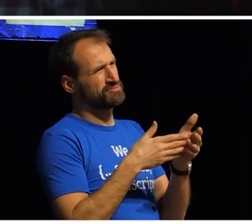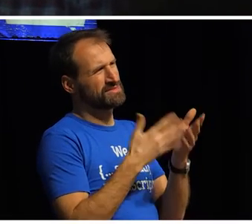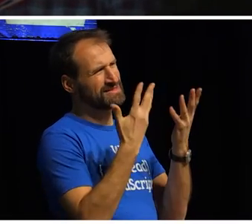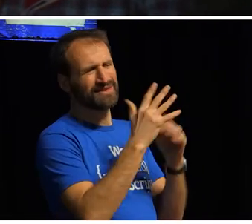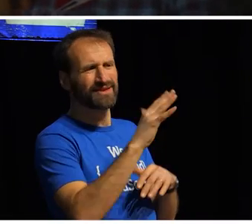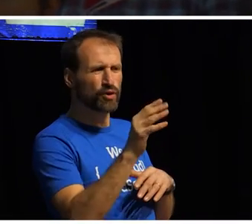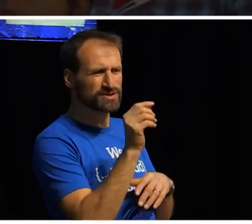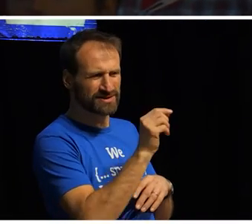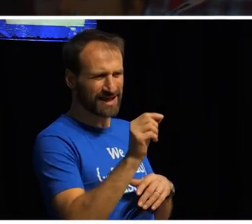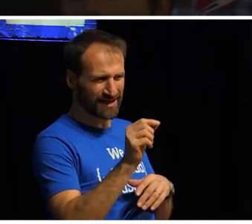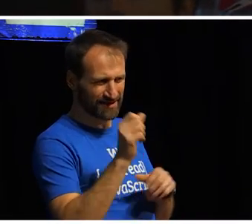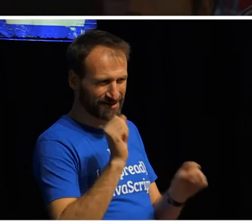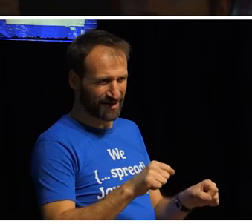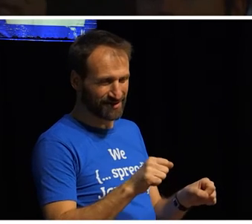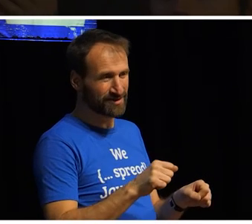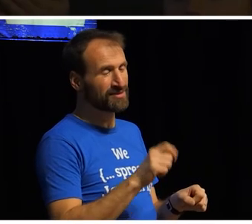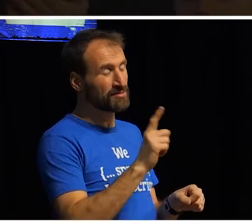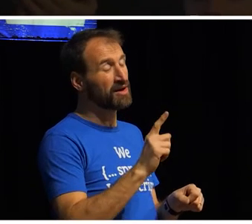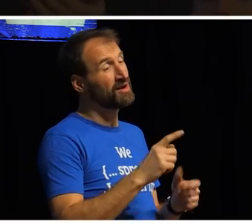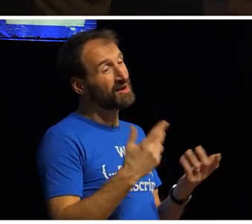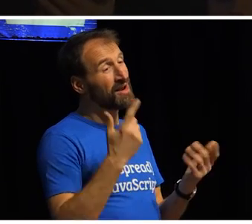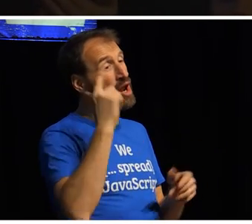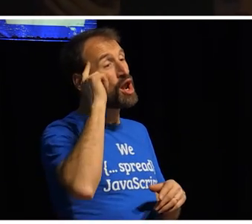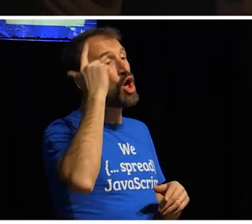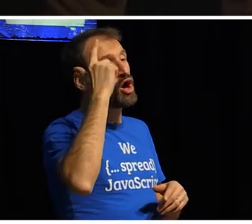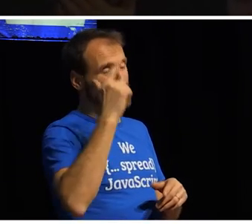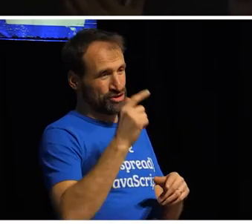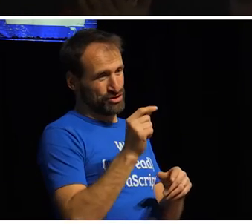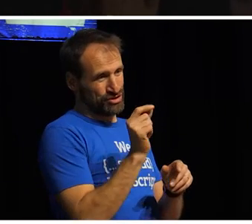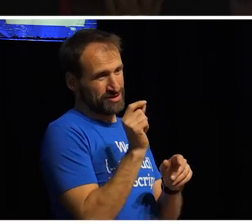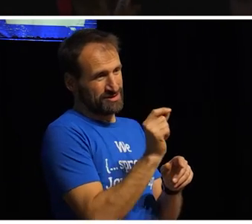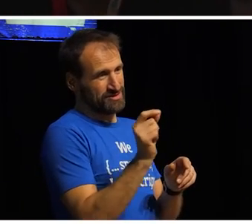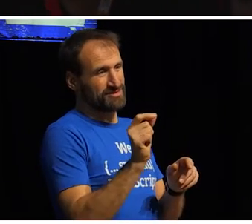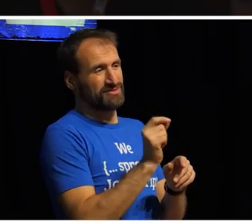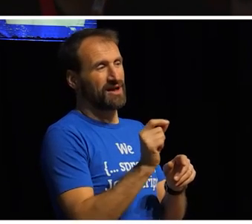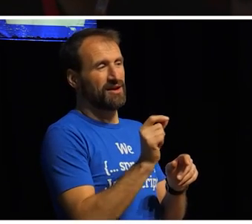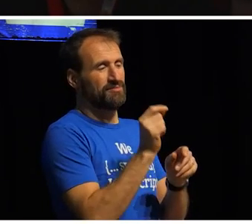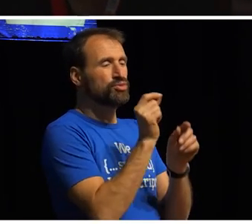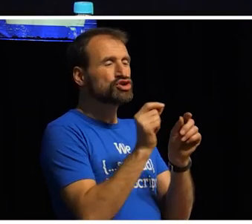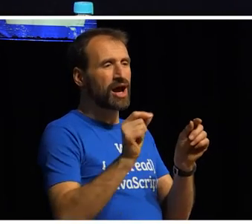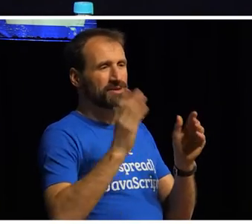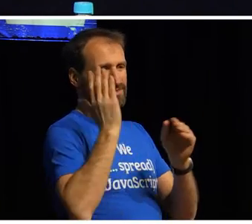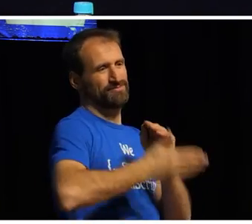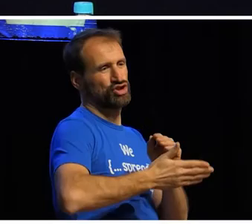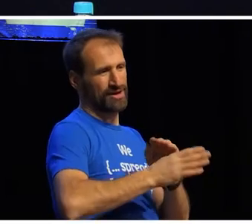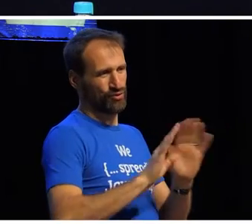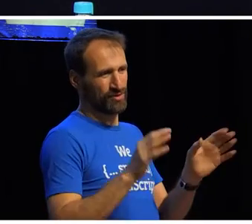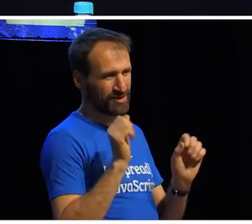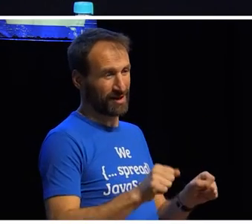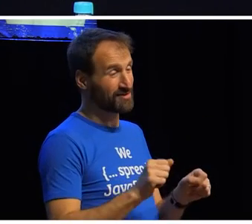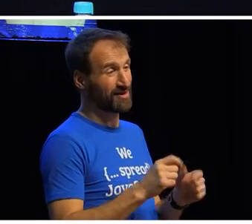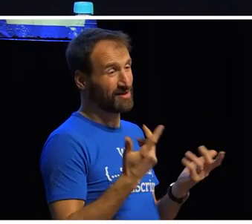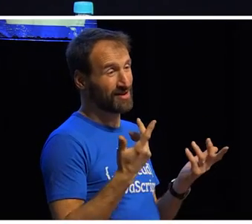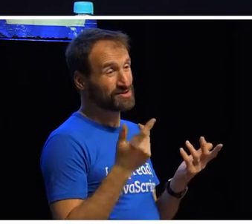right solution is to have a logical capita to allow twenty characters or 30 characters in the different sections so that you truly limited because otherwise